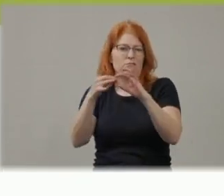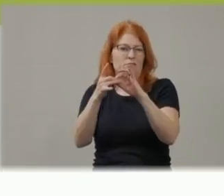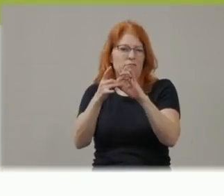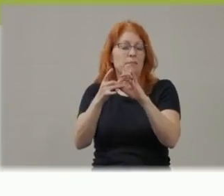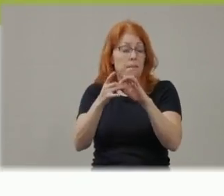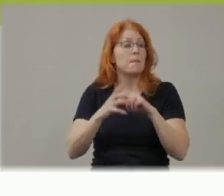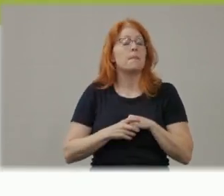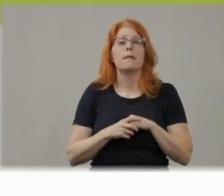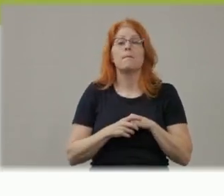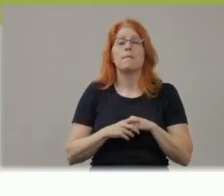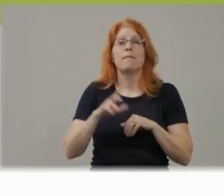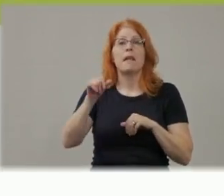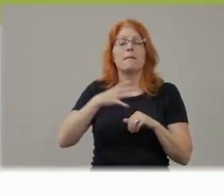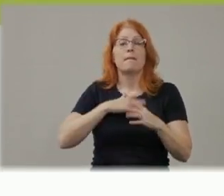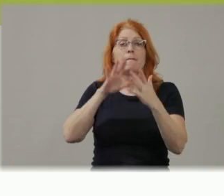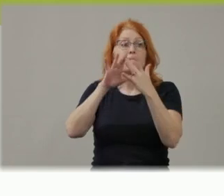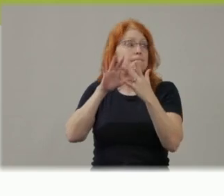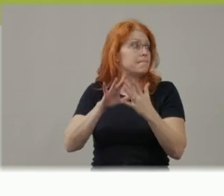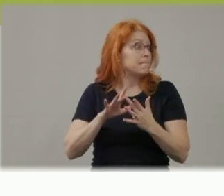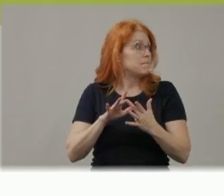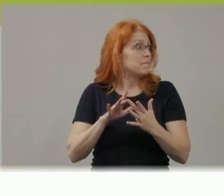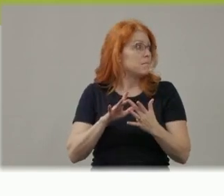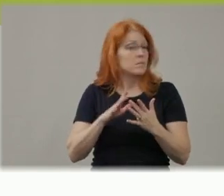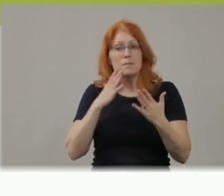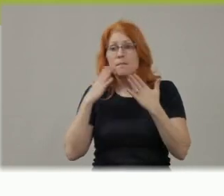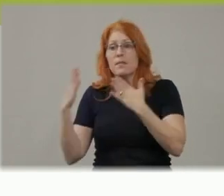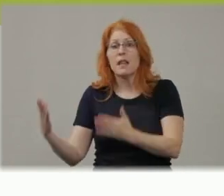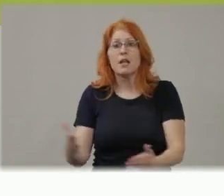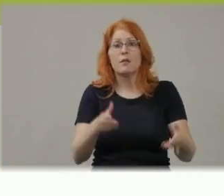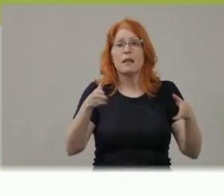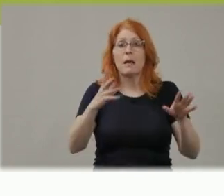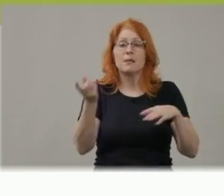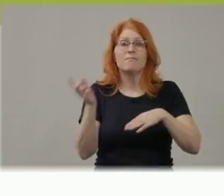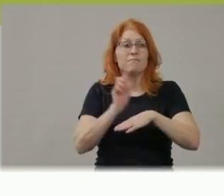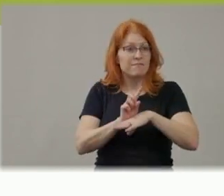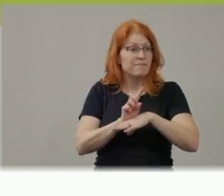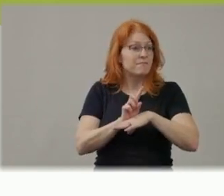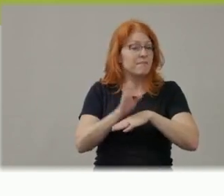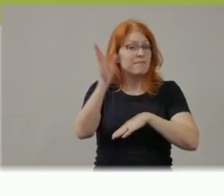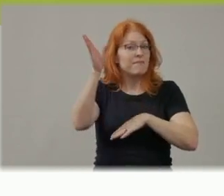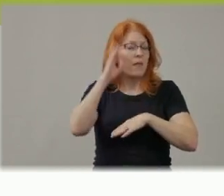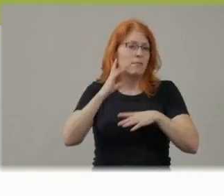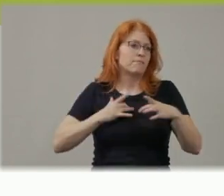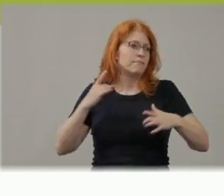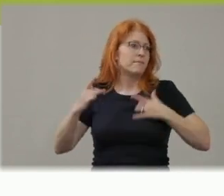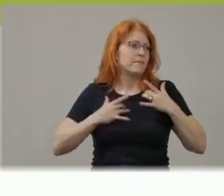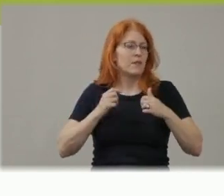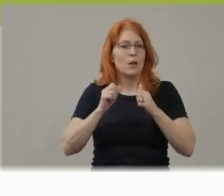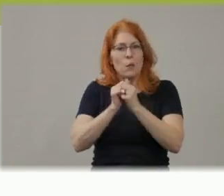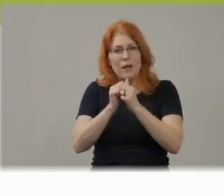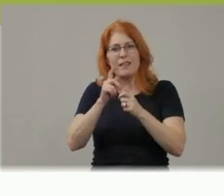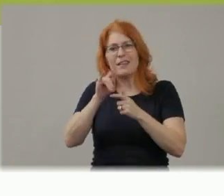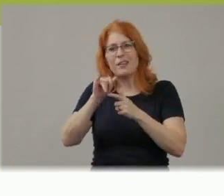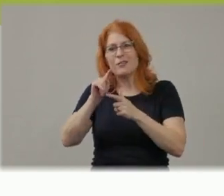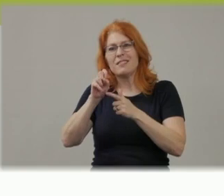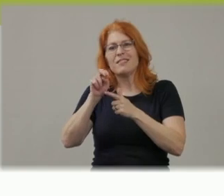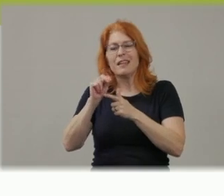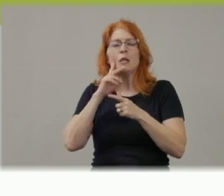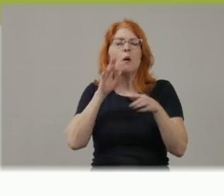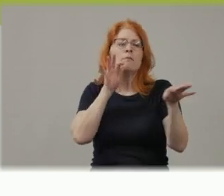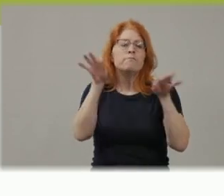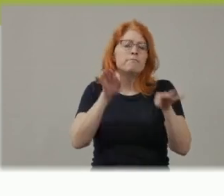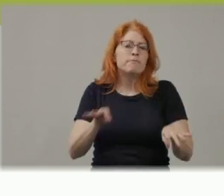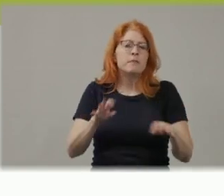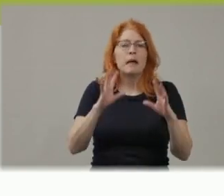And that is my contact. I really want to thank you all for letting me come up today. I was really excited to do it with Kirsten, just to explain